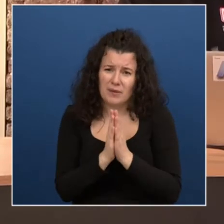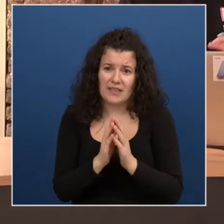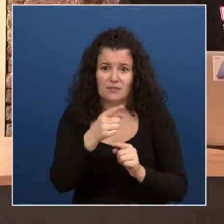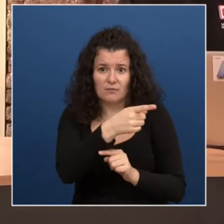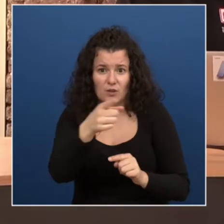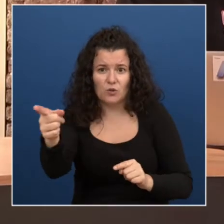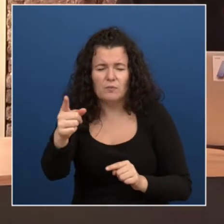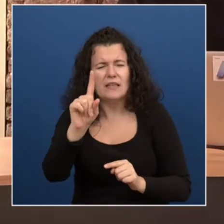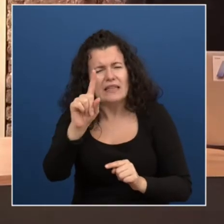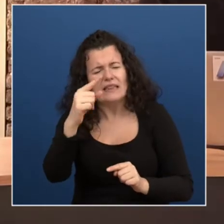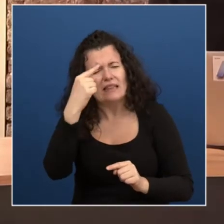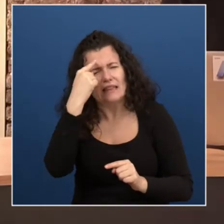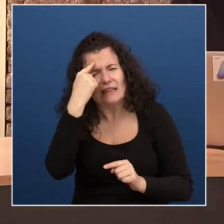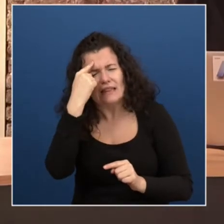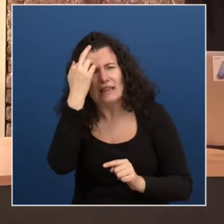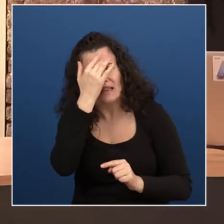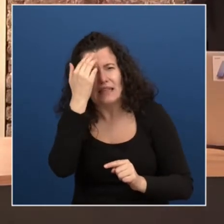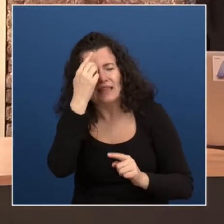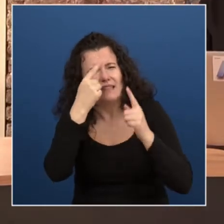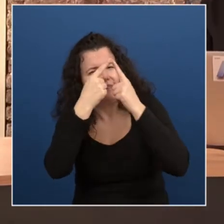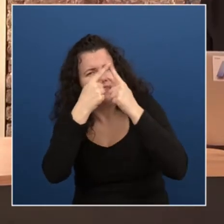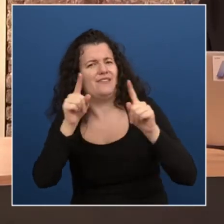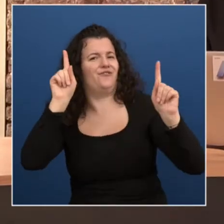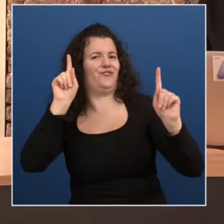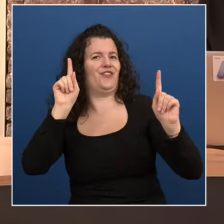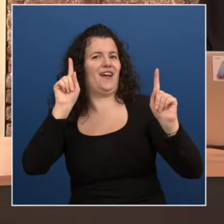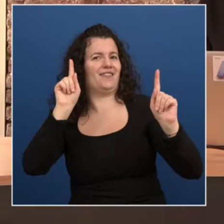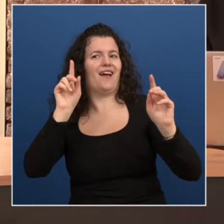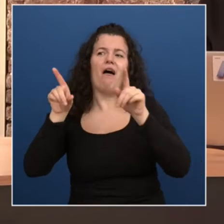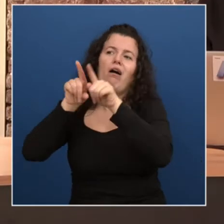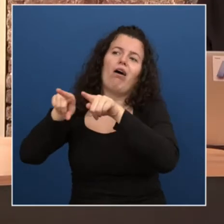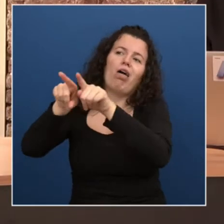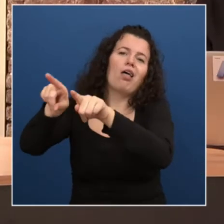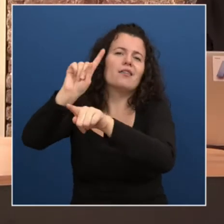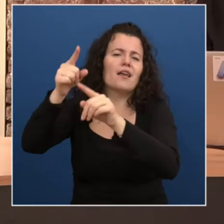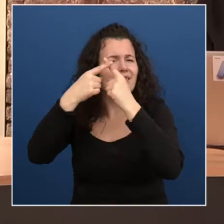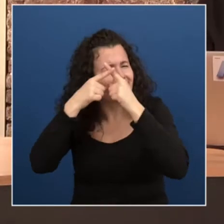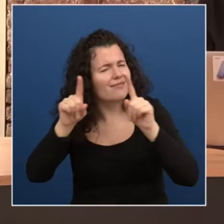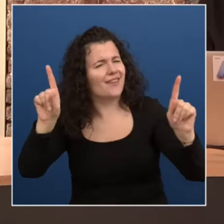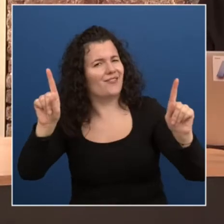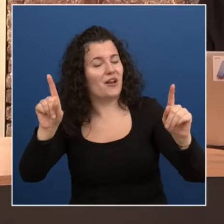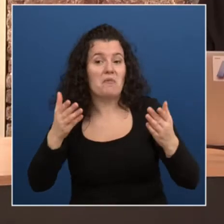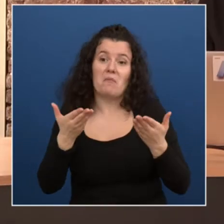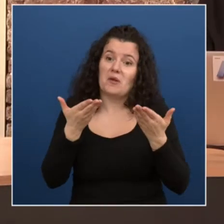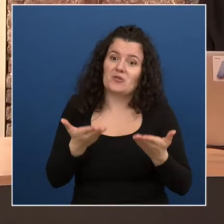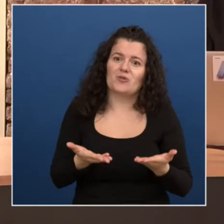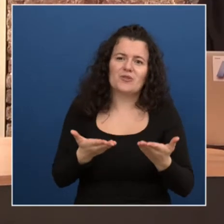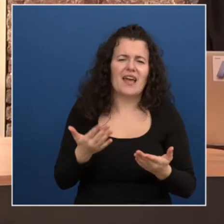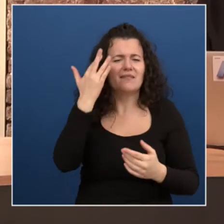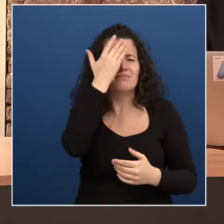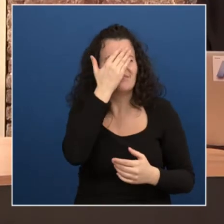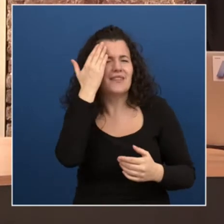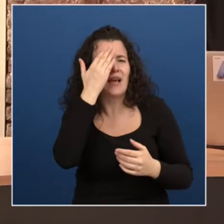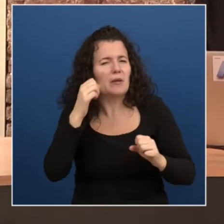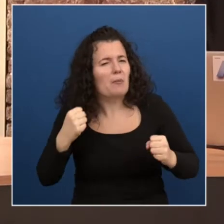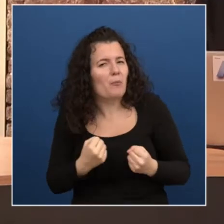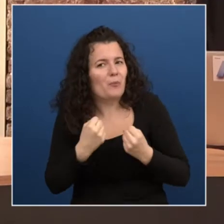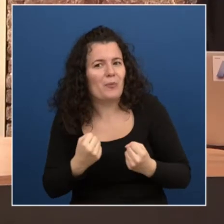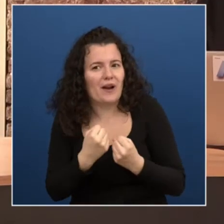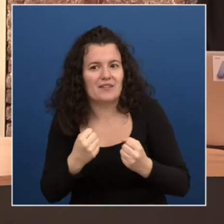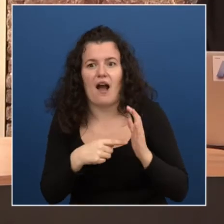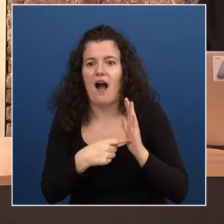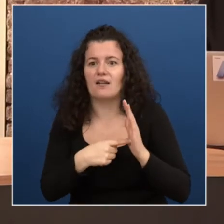and maybe try to do this whole day today at the Tech Ally Summit. Because you will see a lot of things